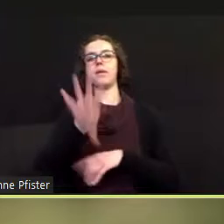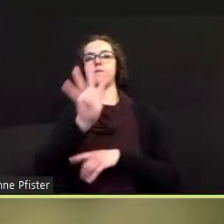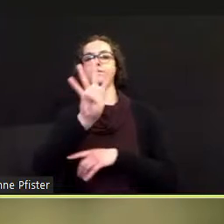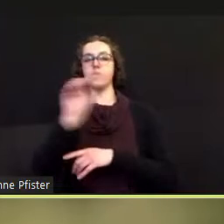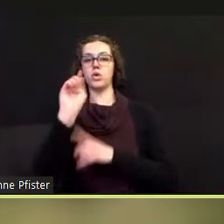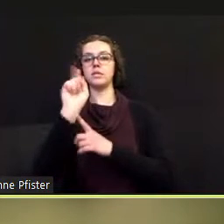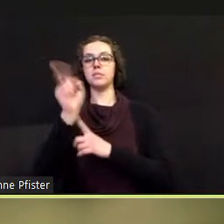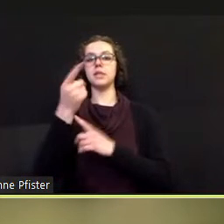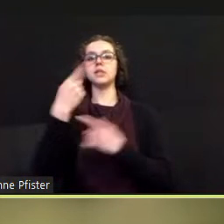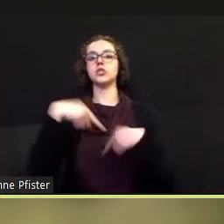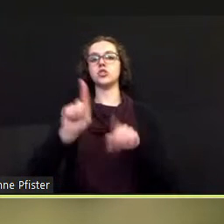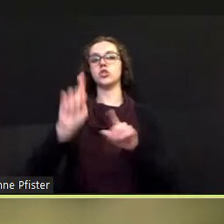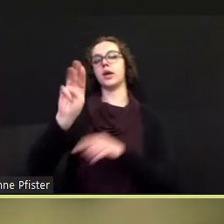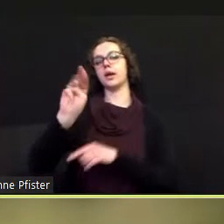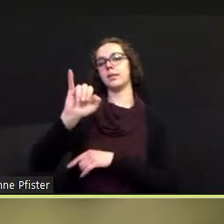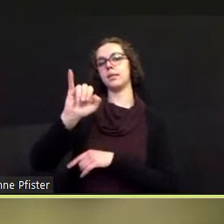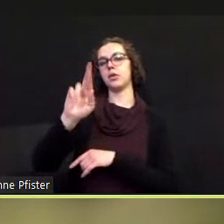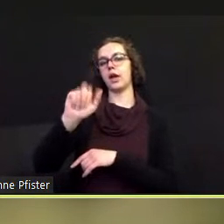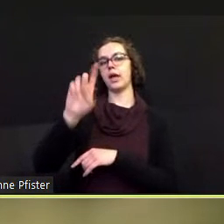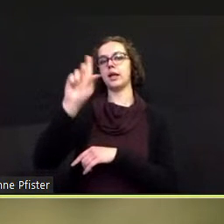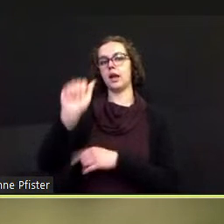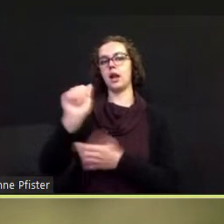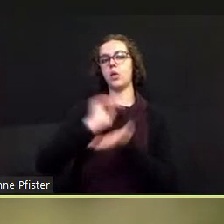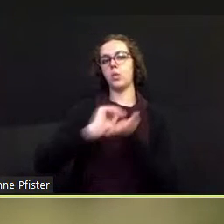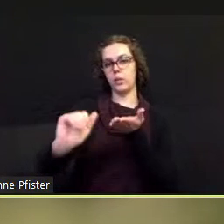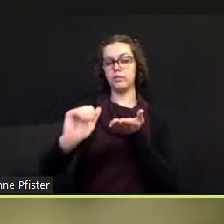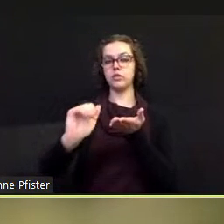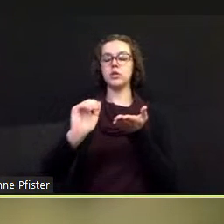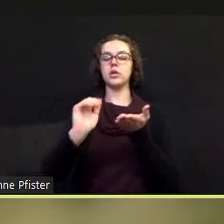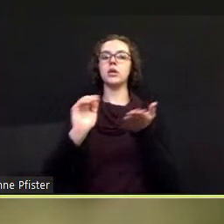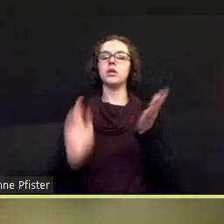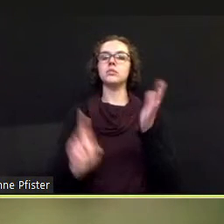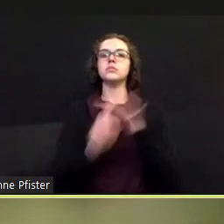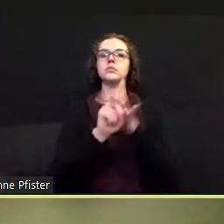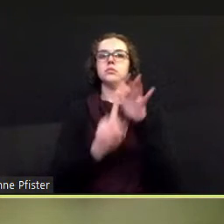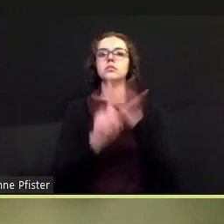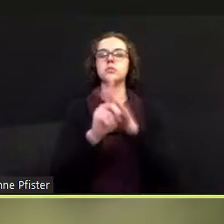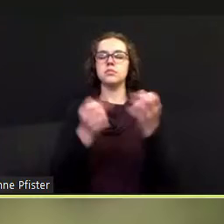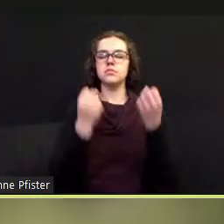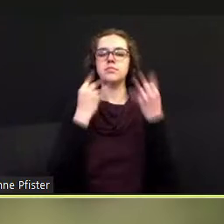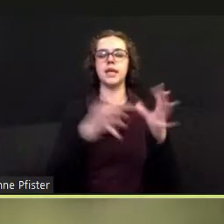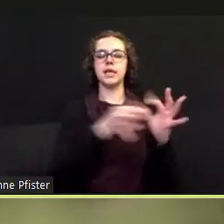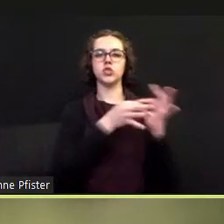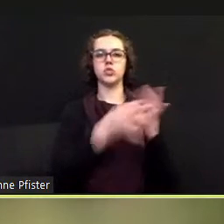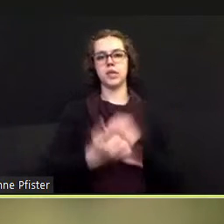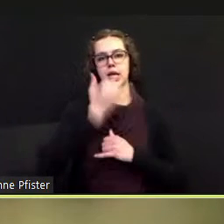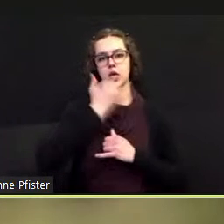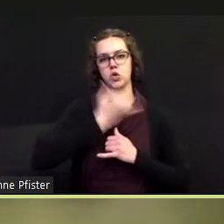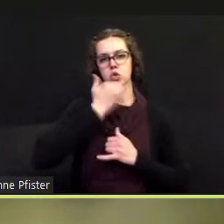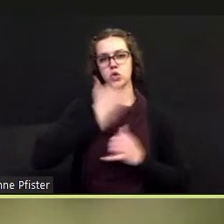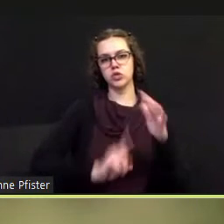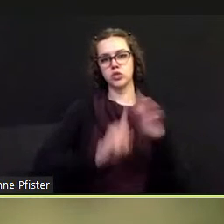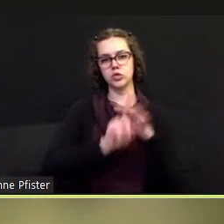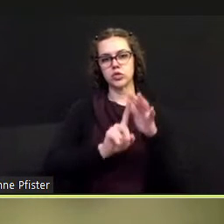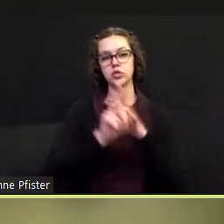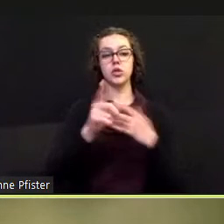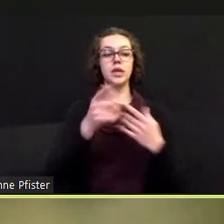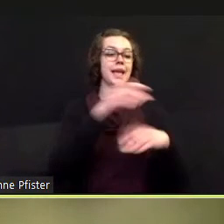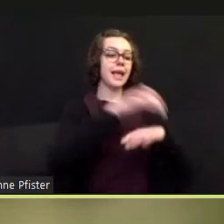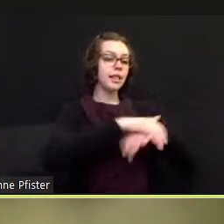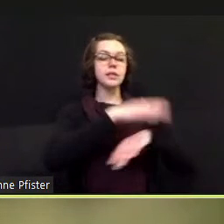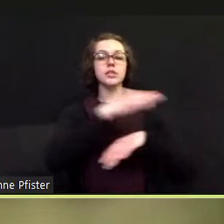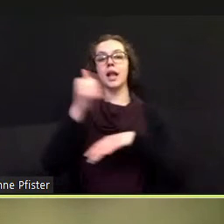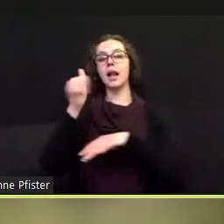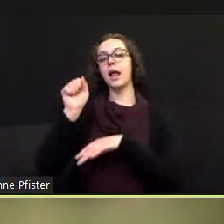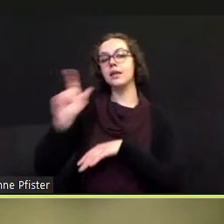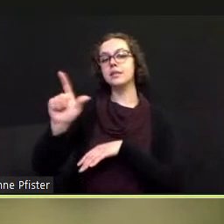waiver resulted in a lot of interpreting errors, both in English and ASL, and in the subsequent explanations of